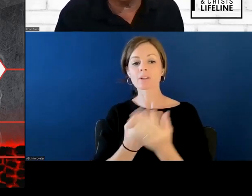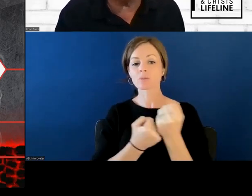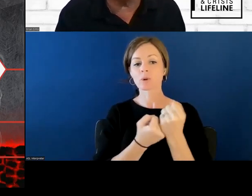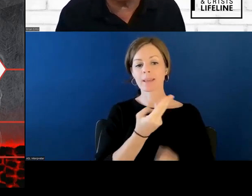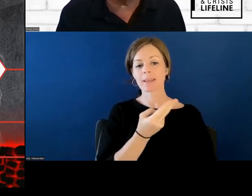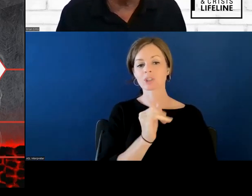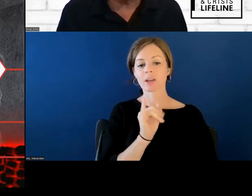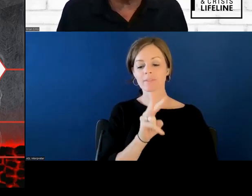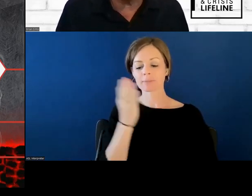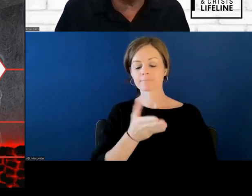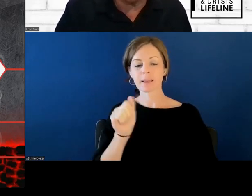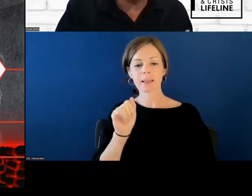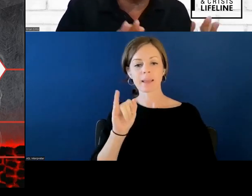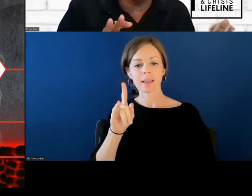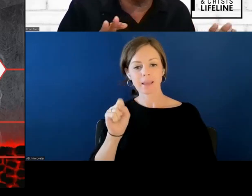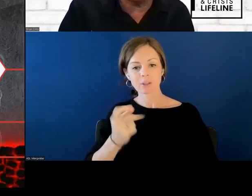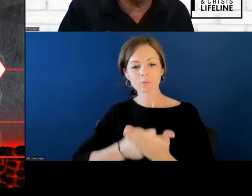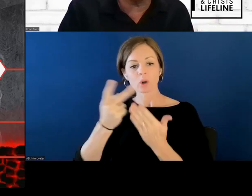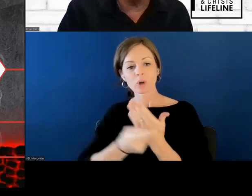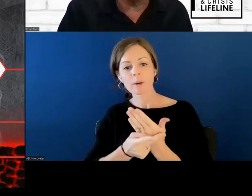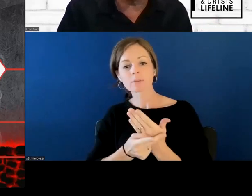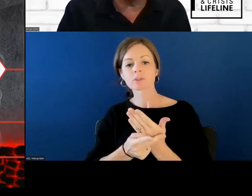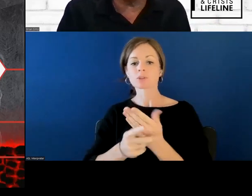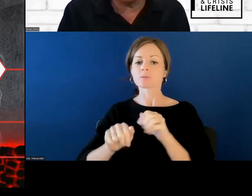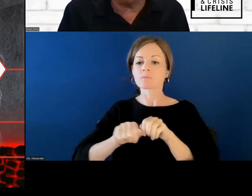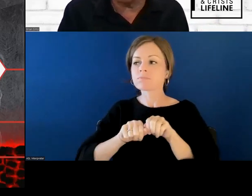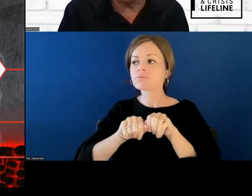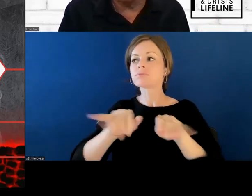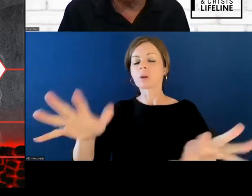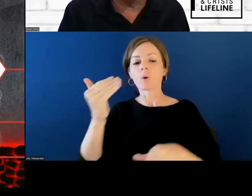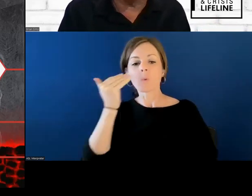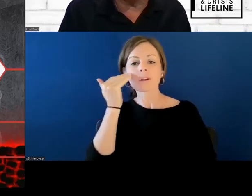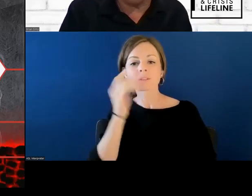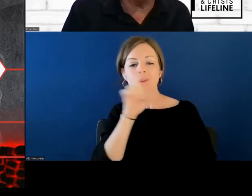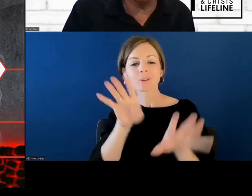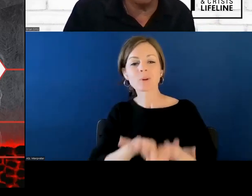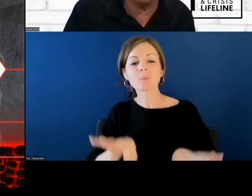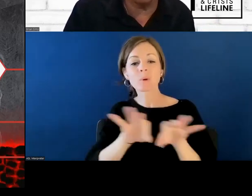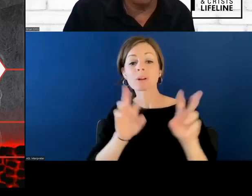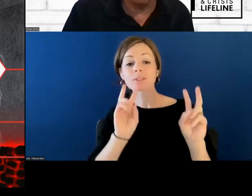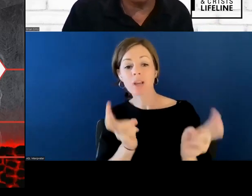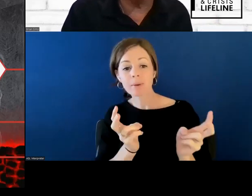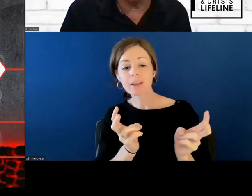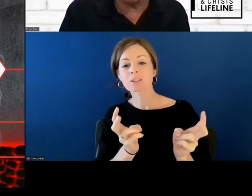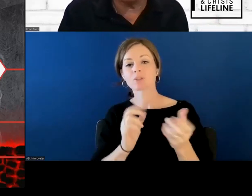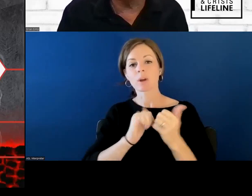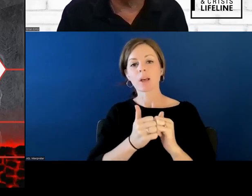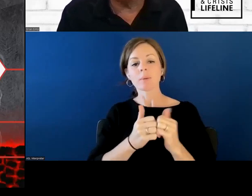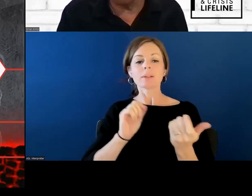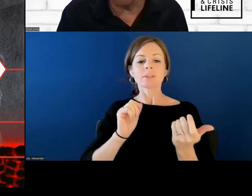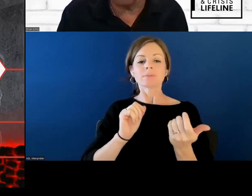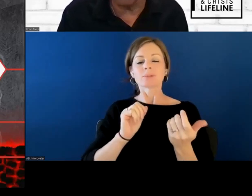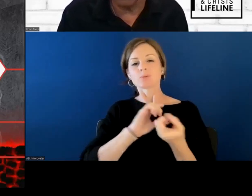and AIDS programs to bring widespread awareness of a critical topic, to spur policy changes, or to